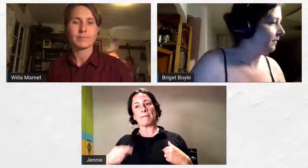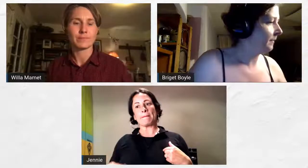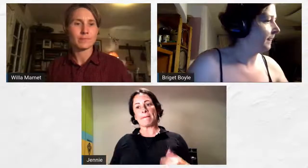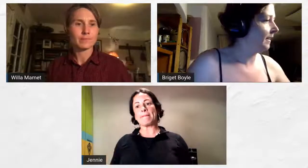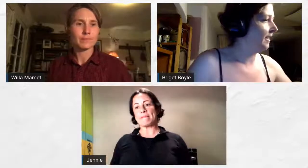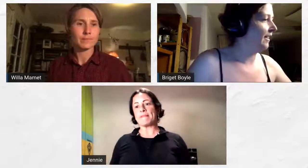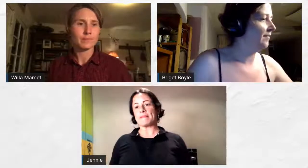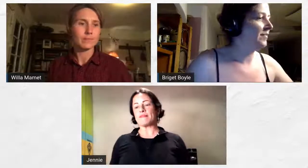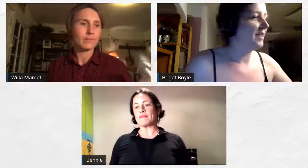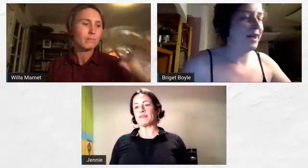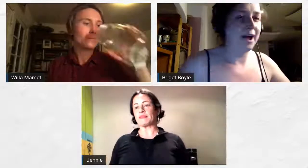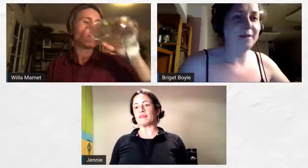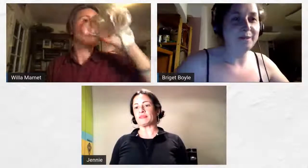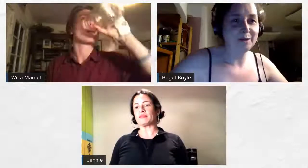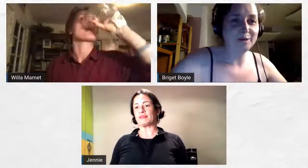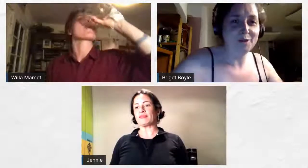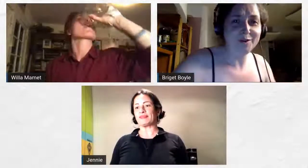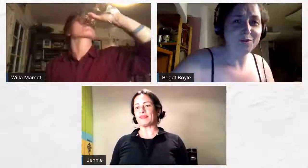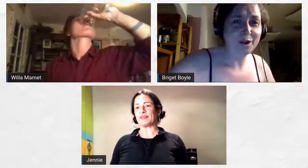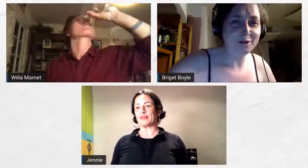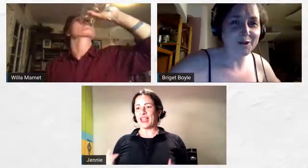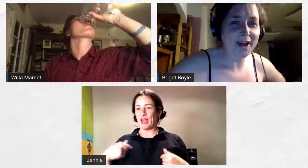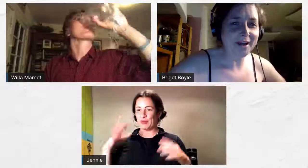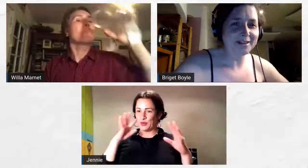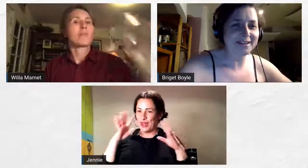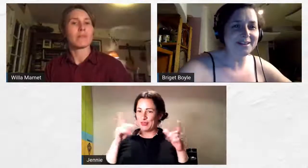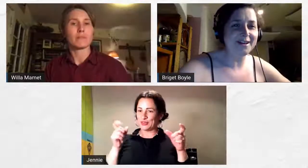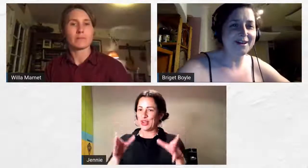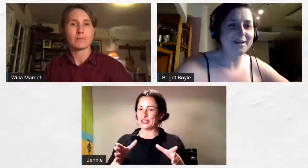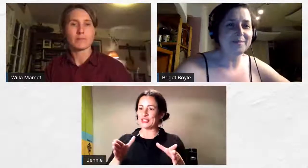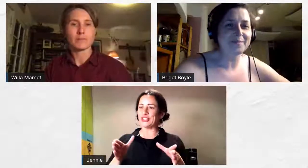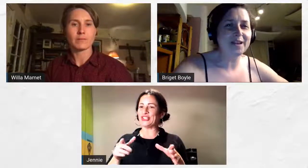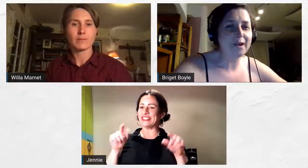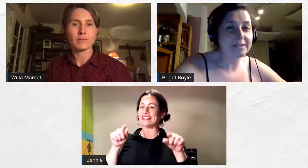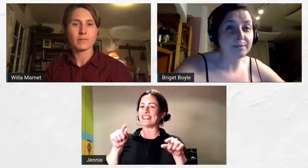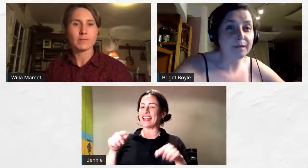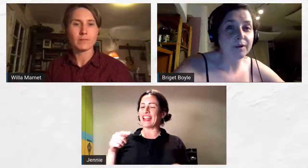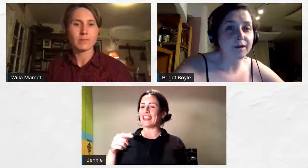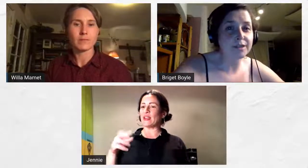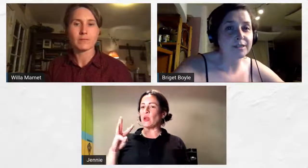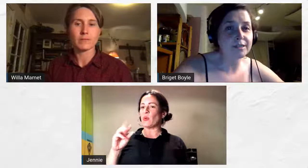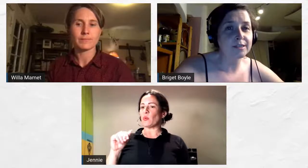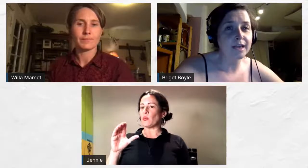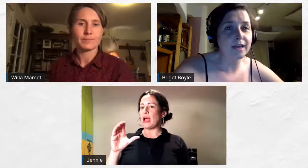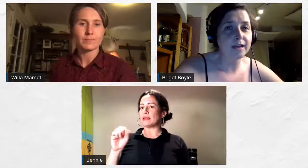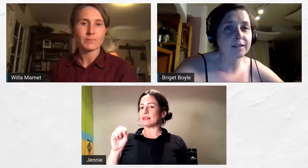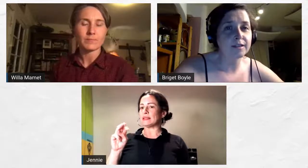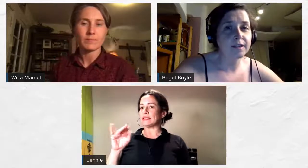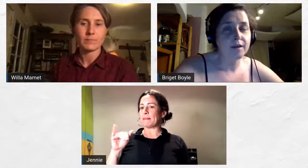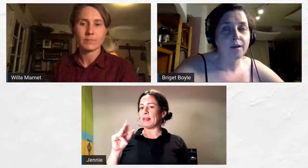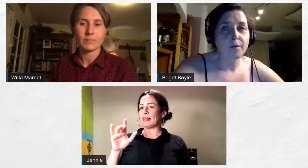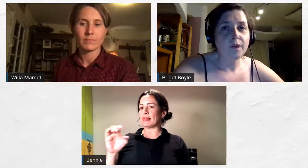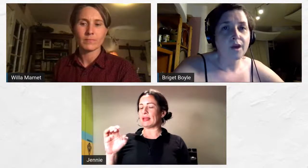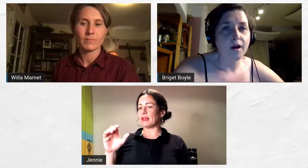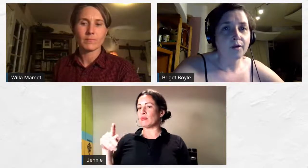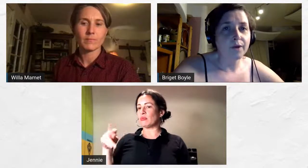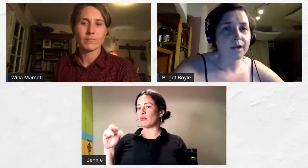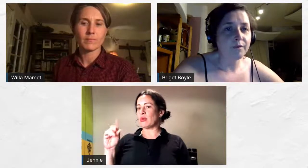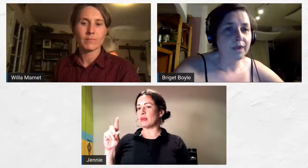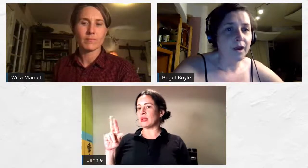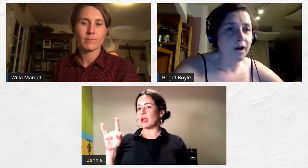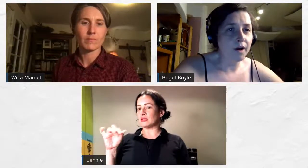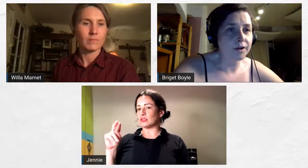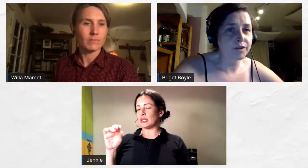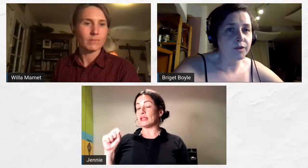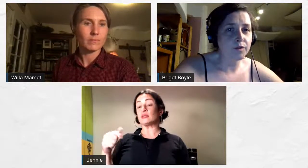Sorry. I am the creative director at Waximile Productions, and we are